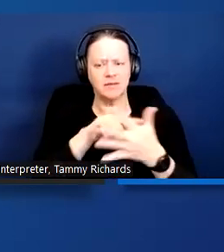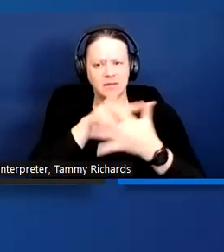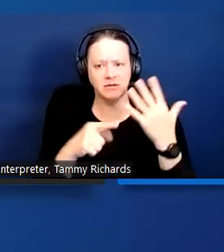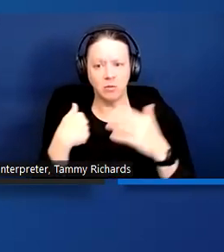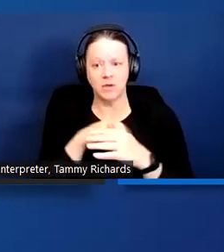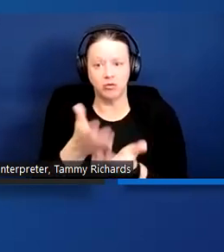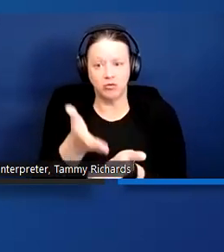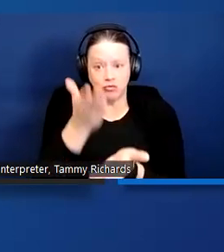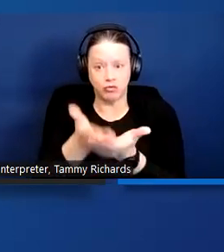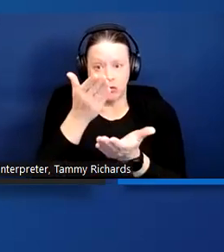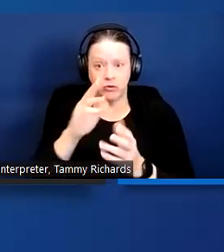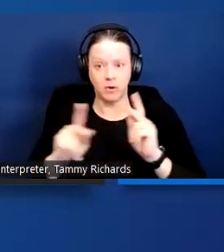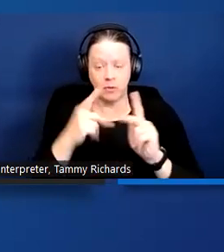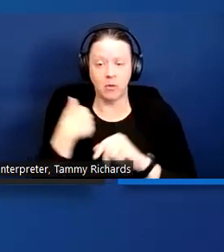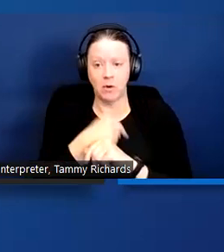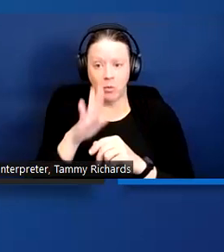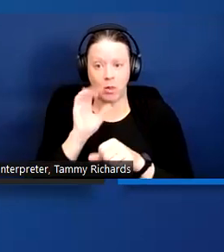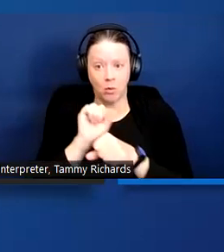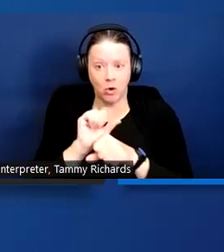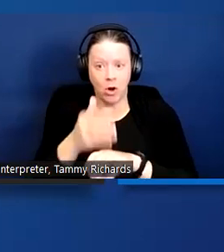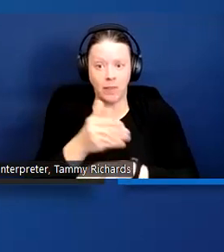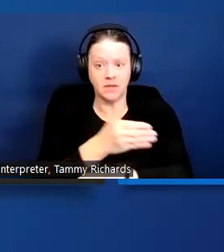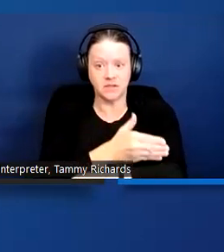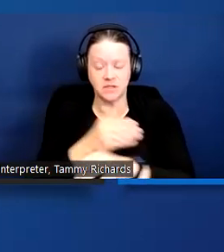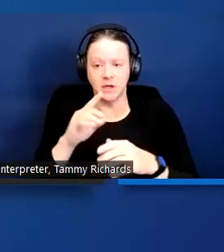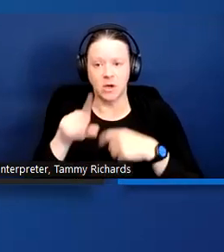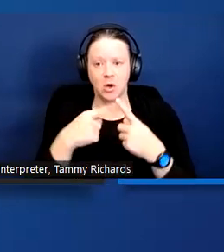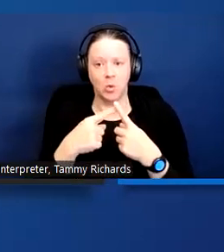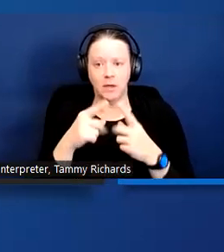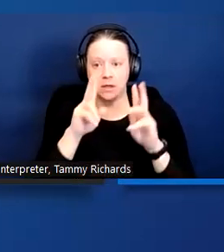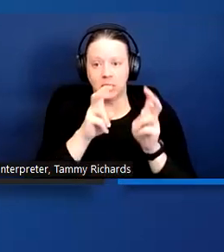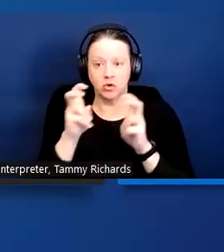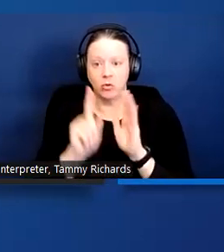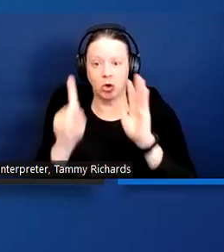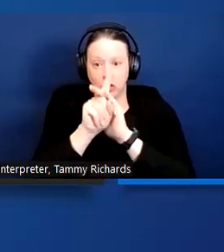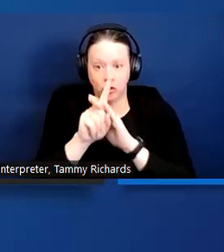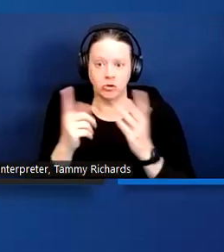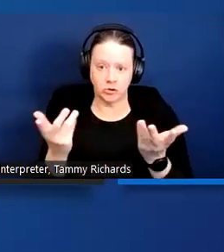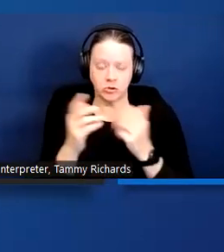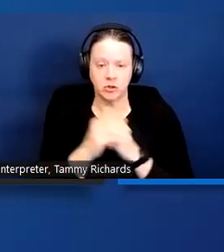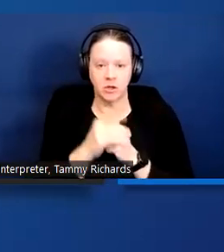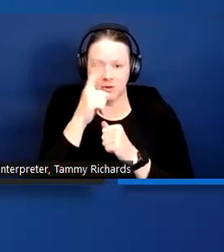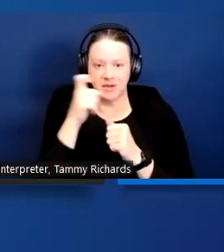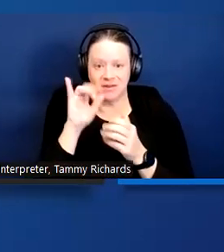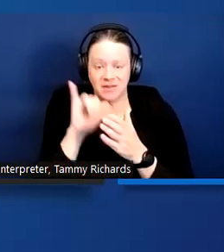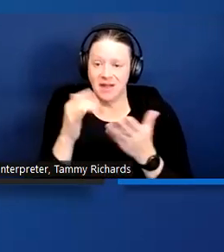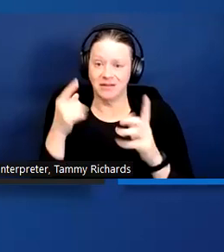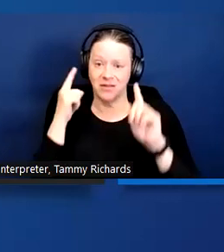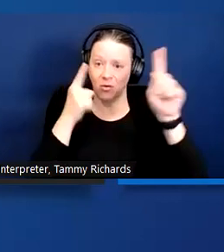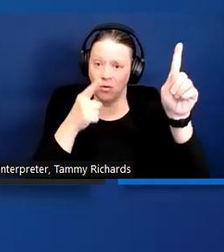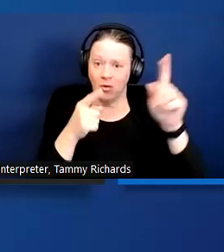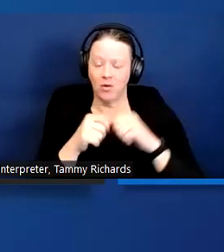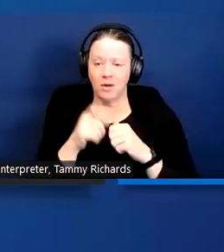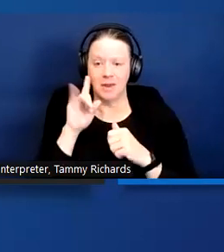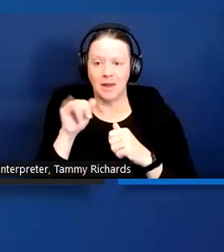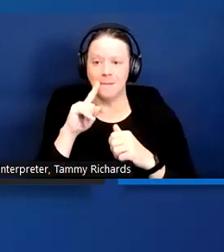people that we are going to work on this if and when when an issue occurs. Because that's really the goal here, as I